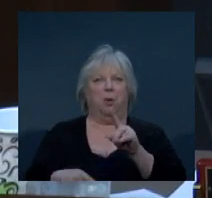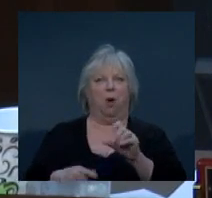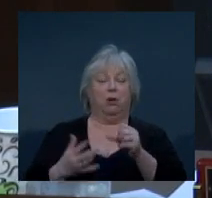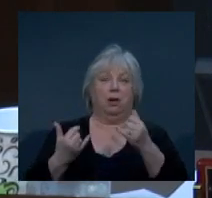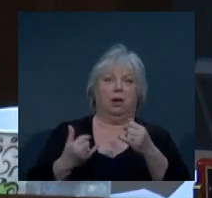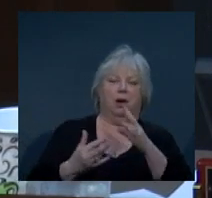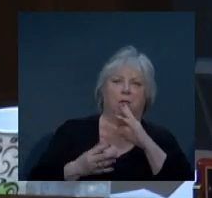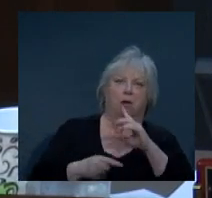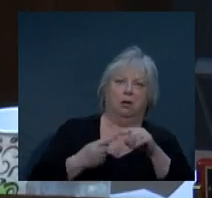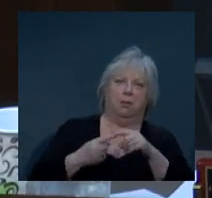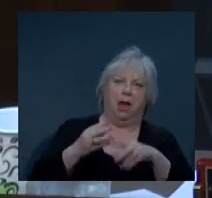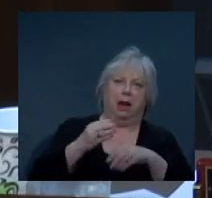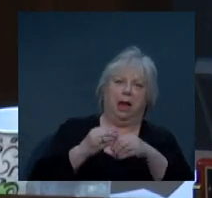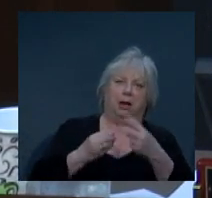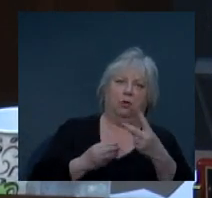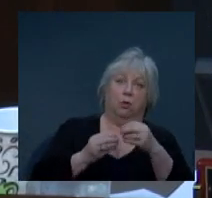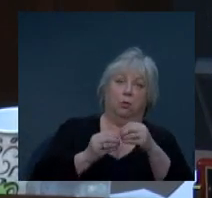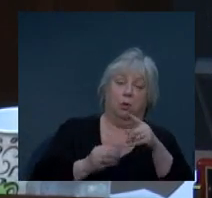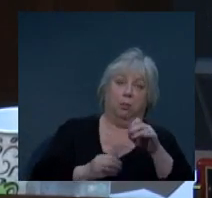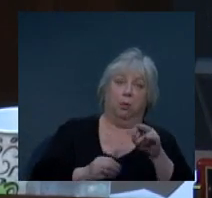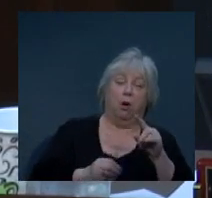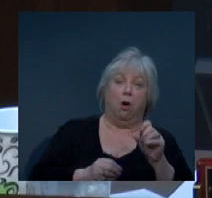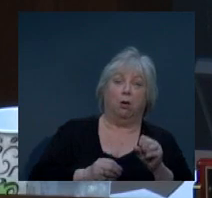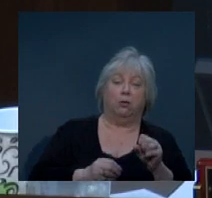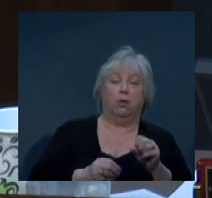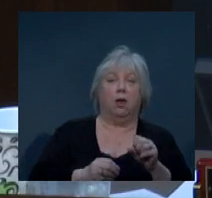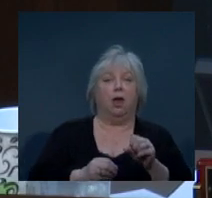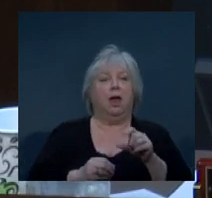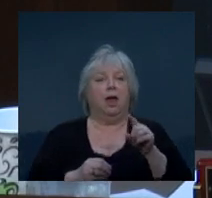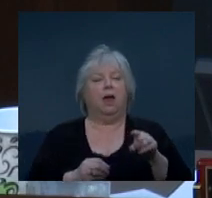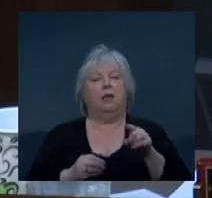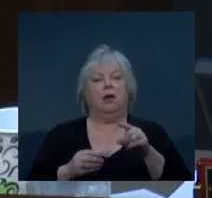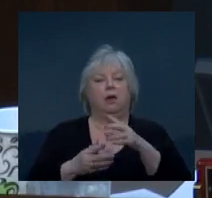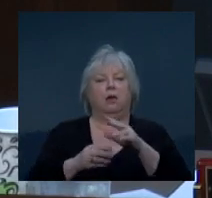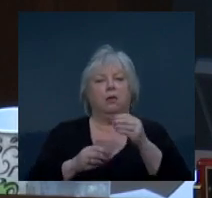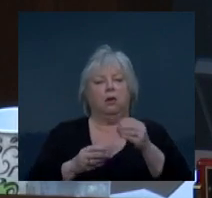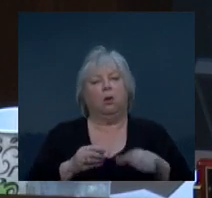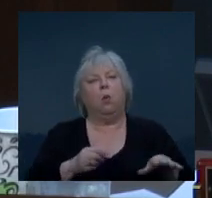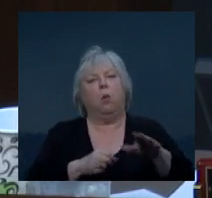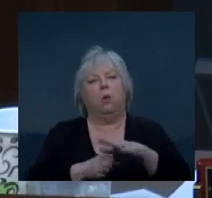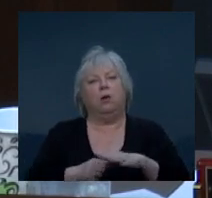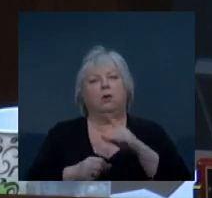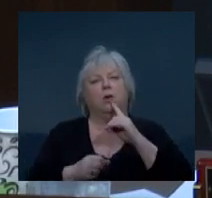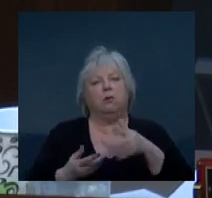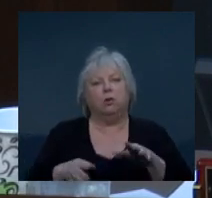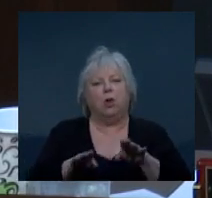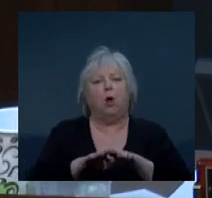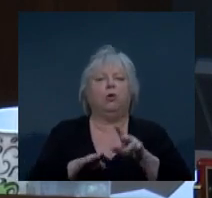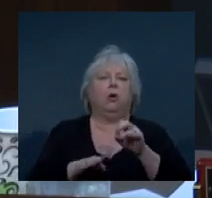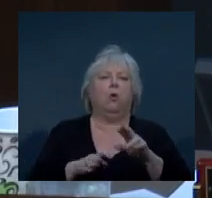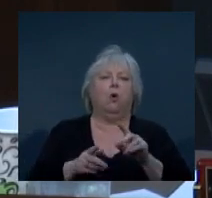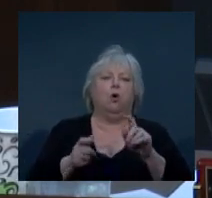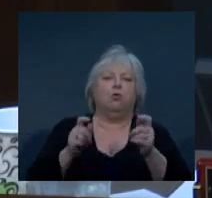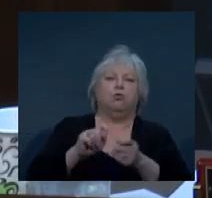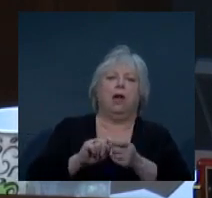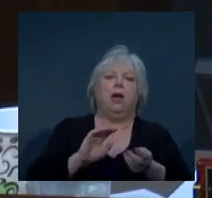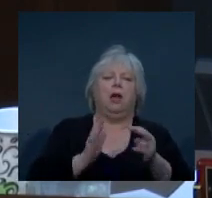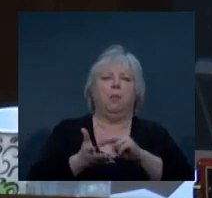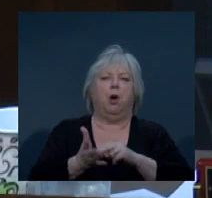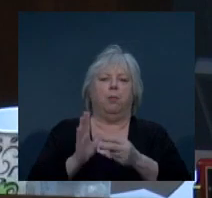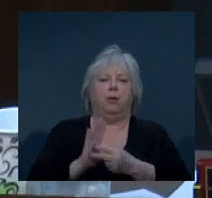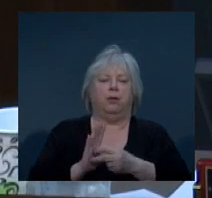more. And the closing of these courses or repurposing of these courses are budget